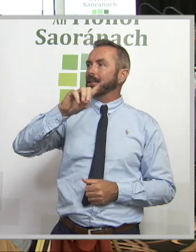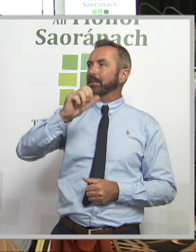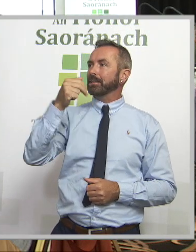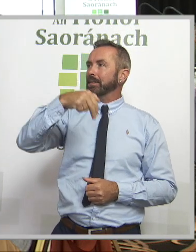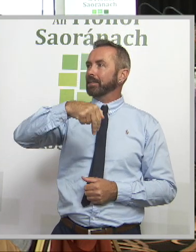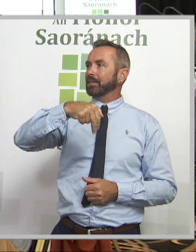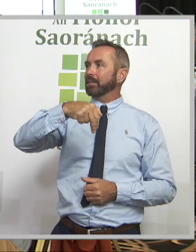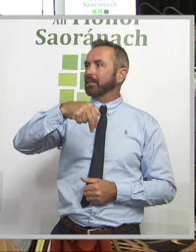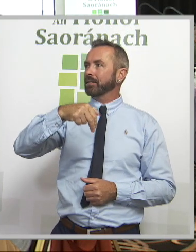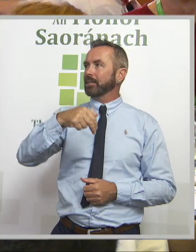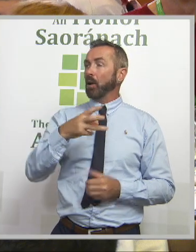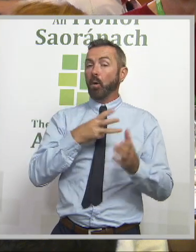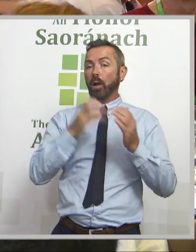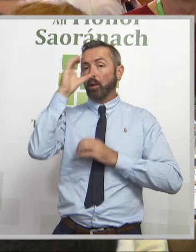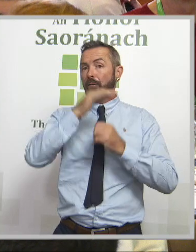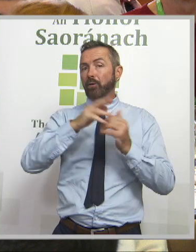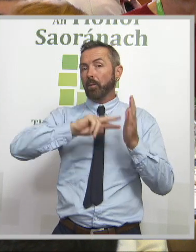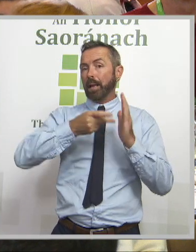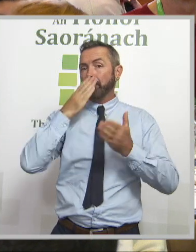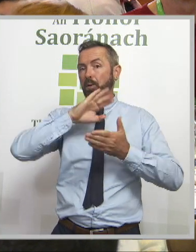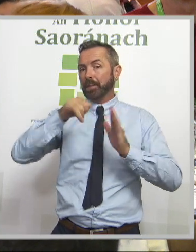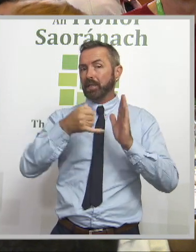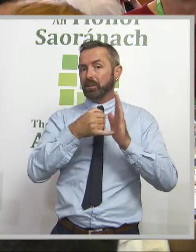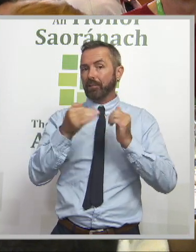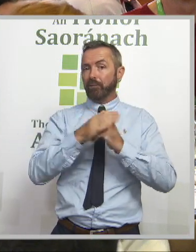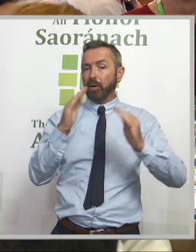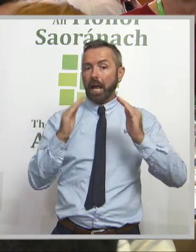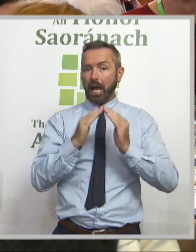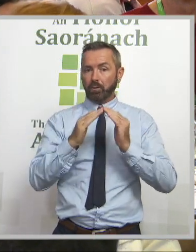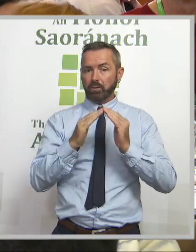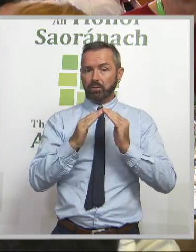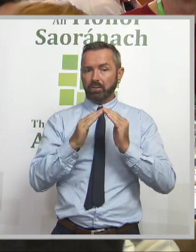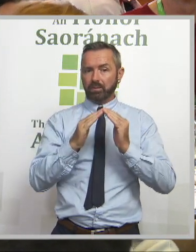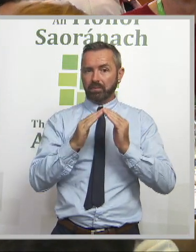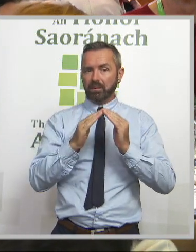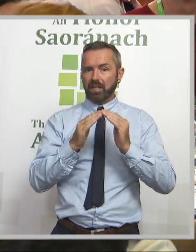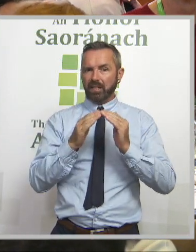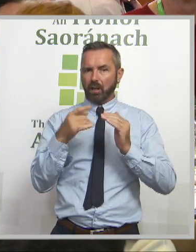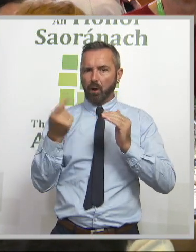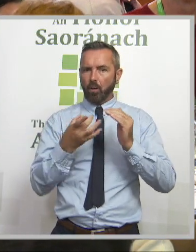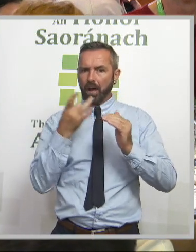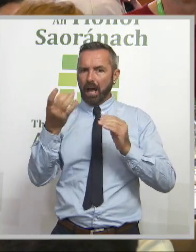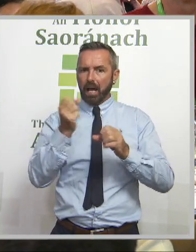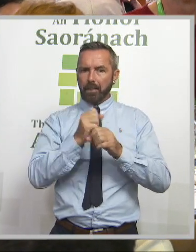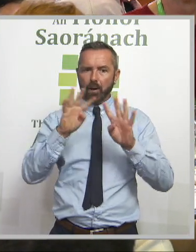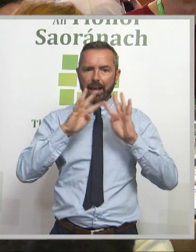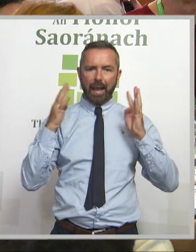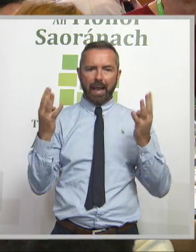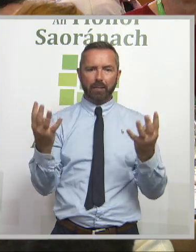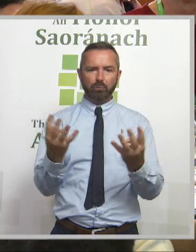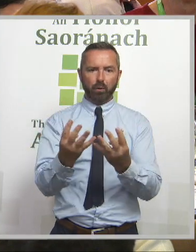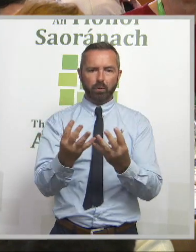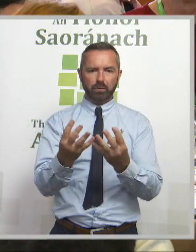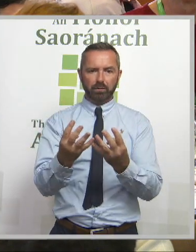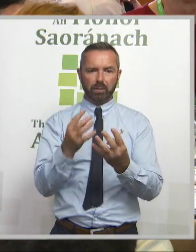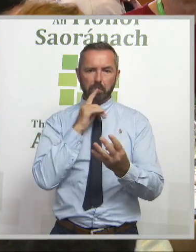When seeking planning permission to build a house, county councils can require the removal of hedgerows and biodiversity in situations where it's not necessary.